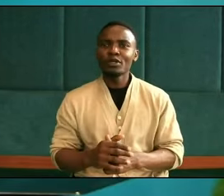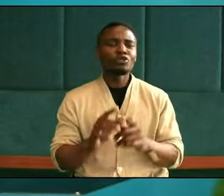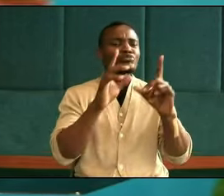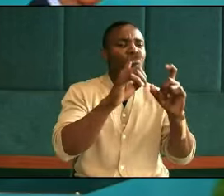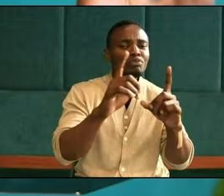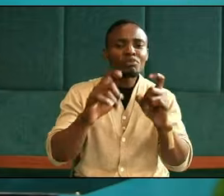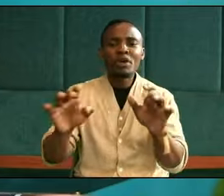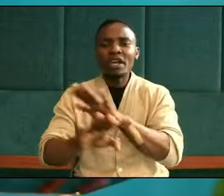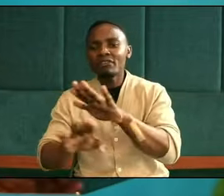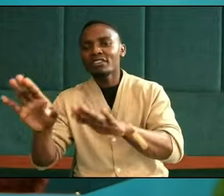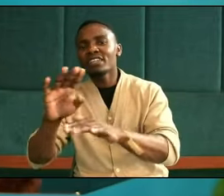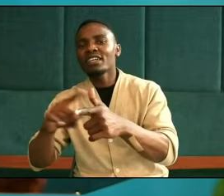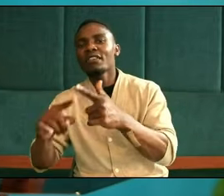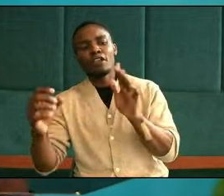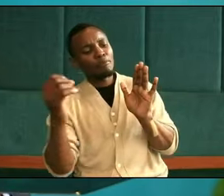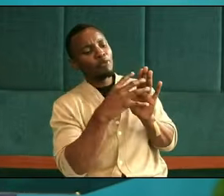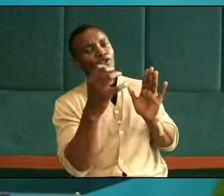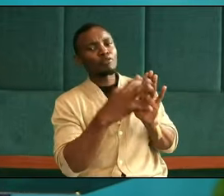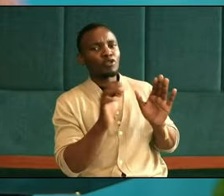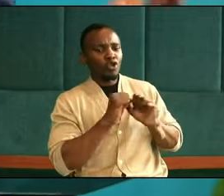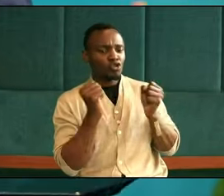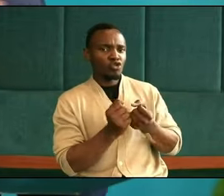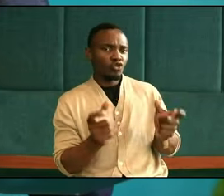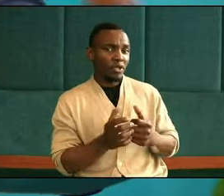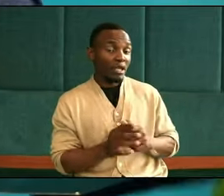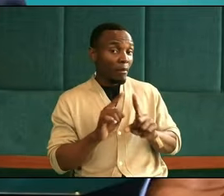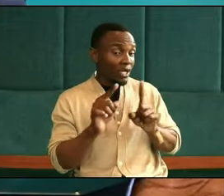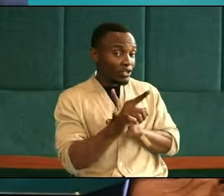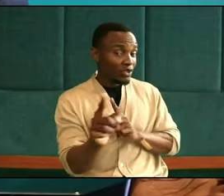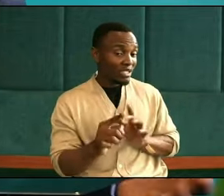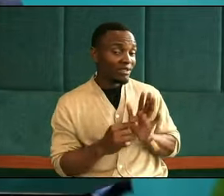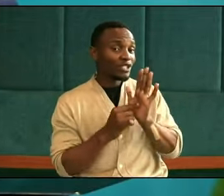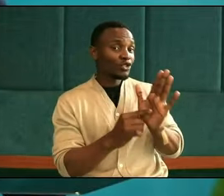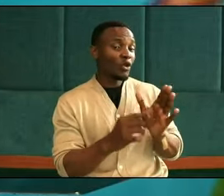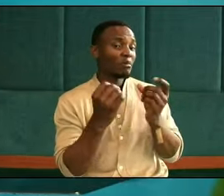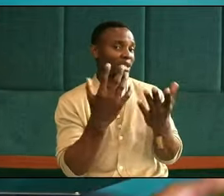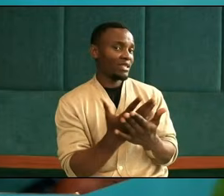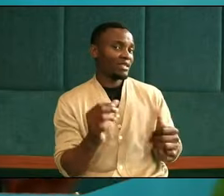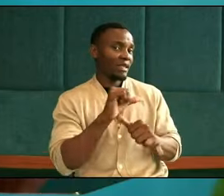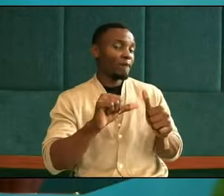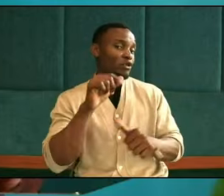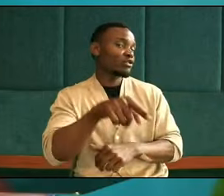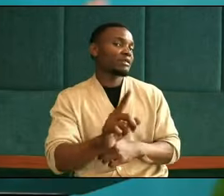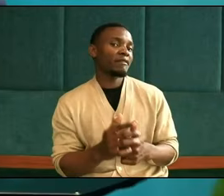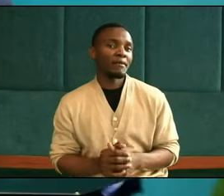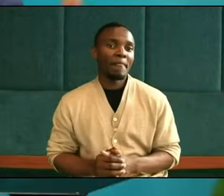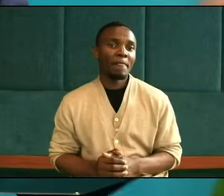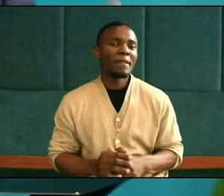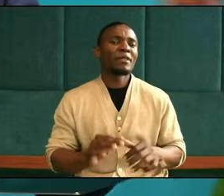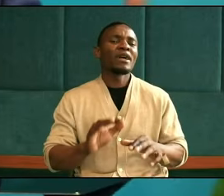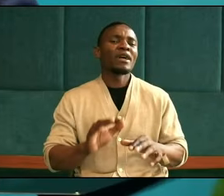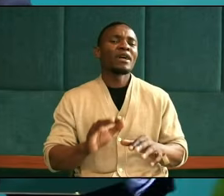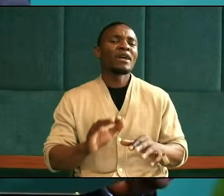celebrations, and you post them out on social media. You are exposing yourself too much. You are telling too much about you.